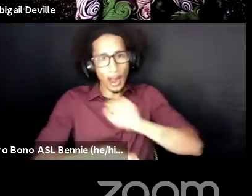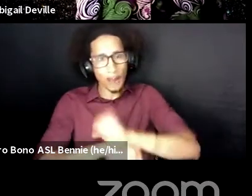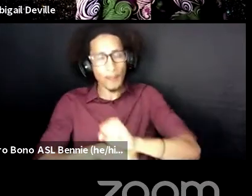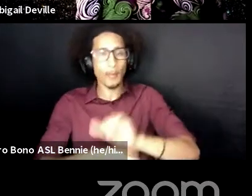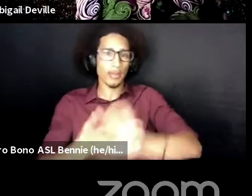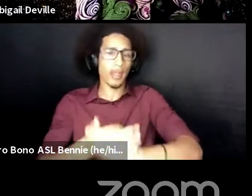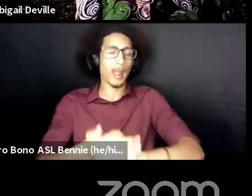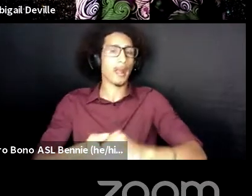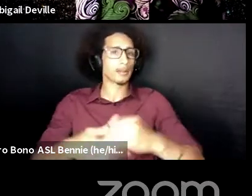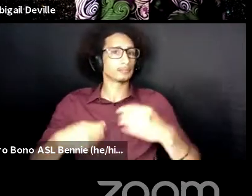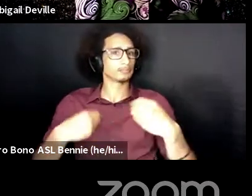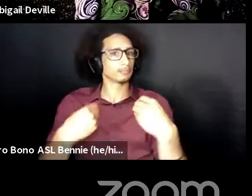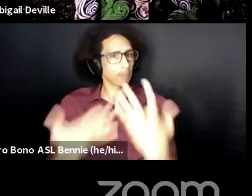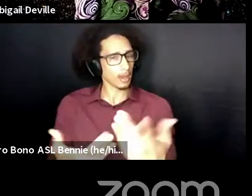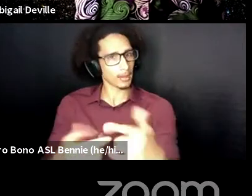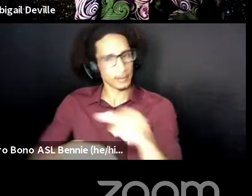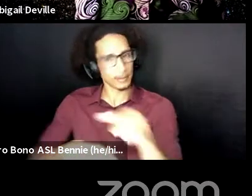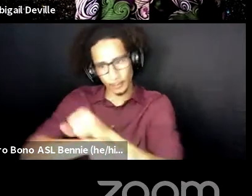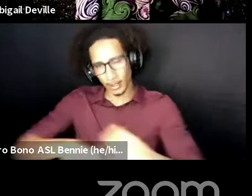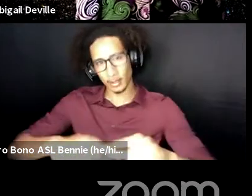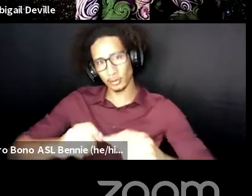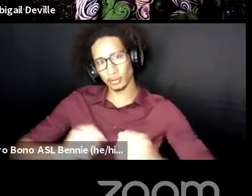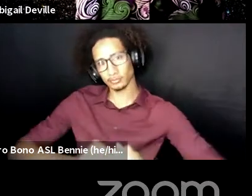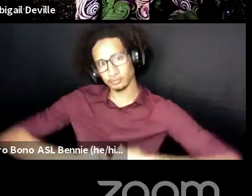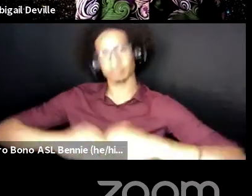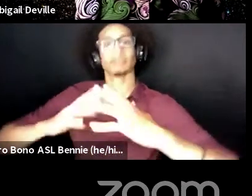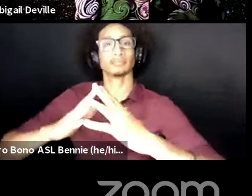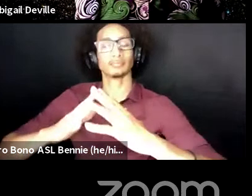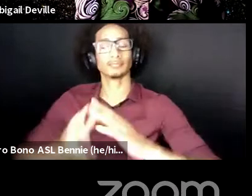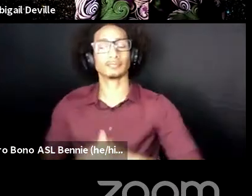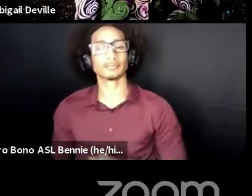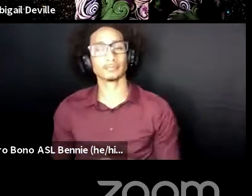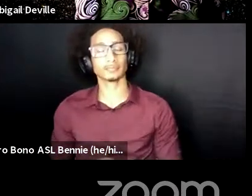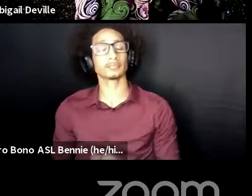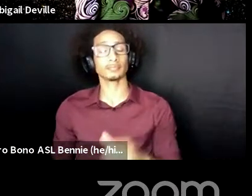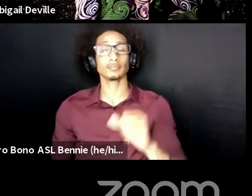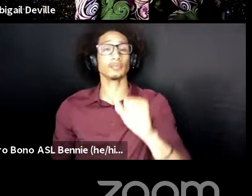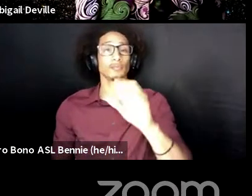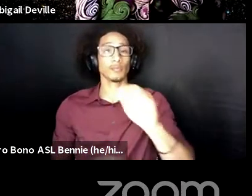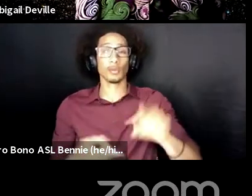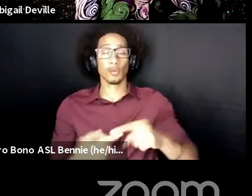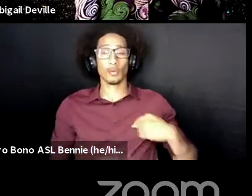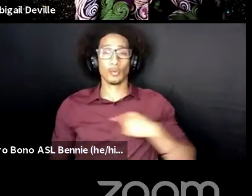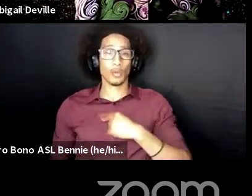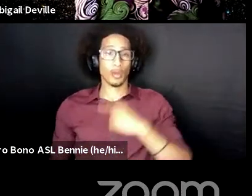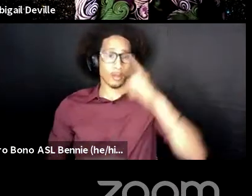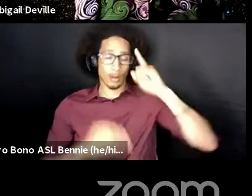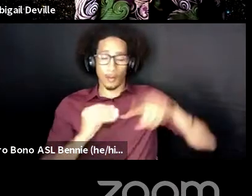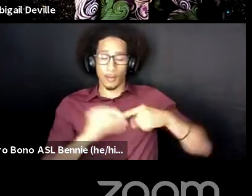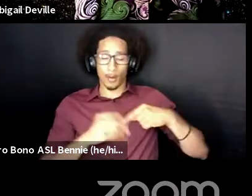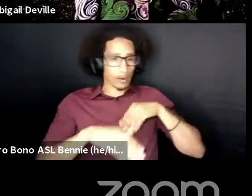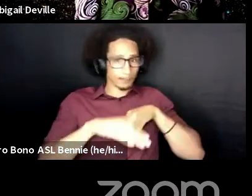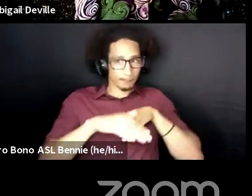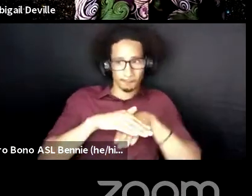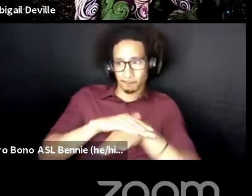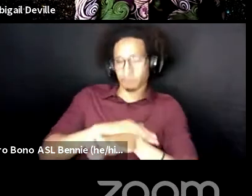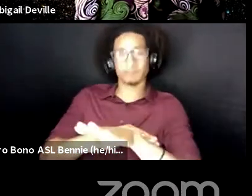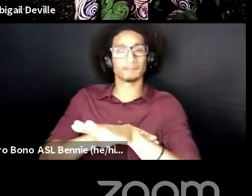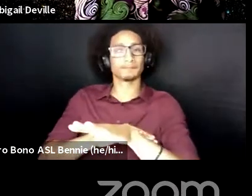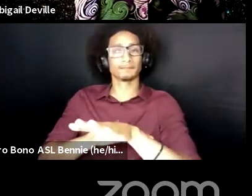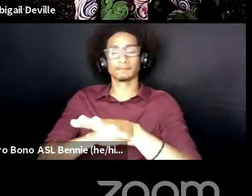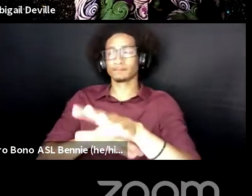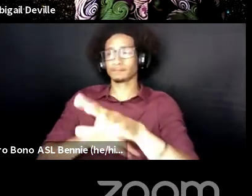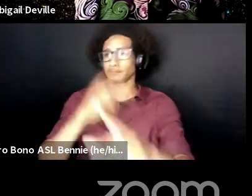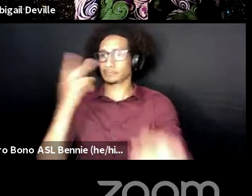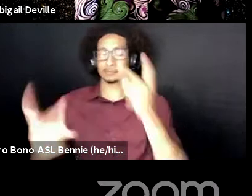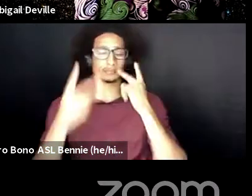continue, especially when we walk in these bodies, how can you continue to expand that scale here and